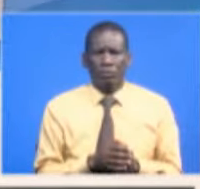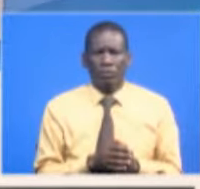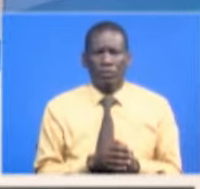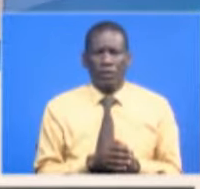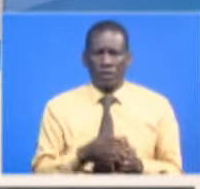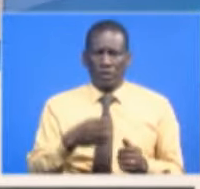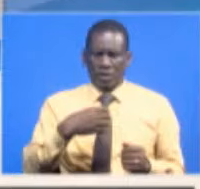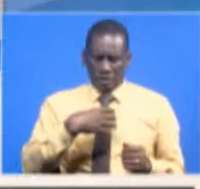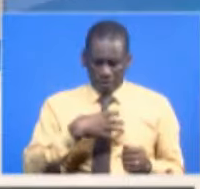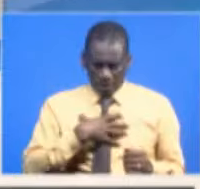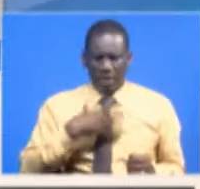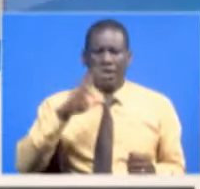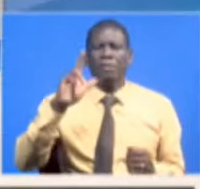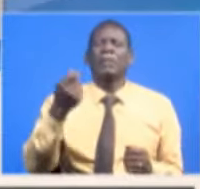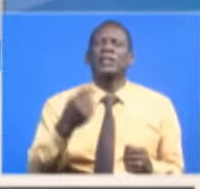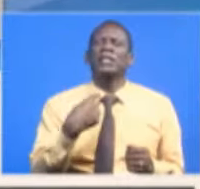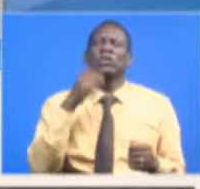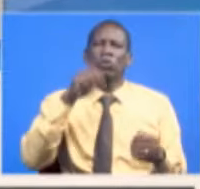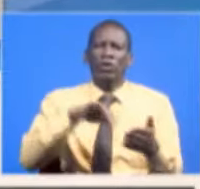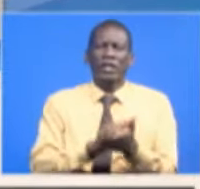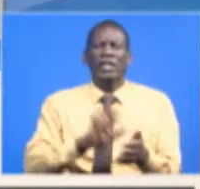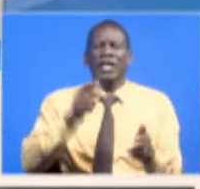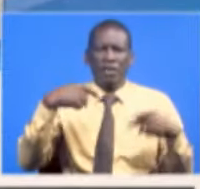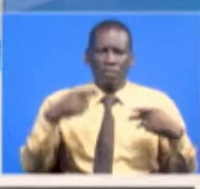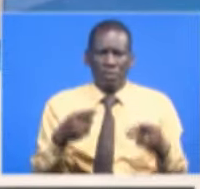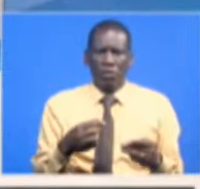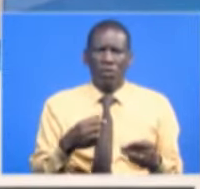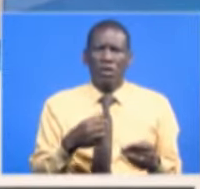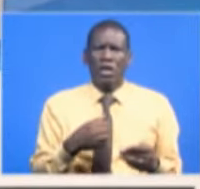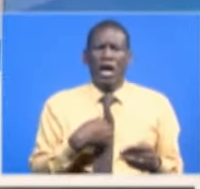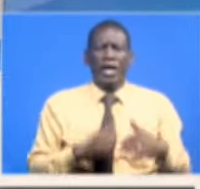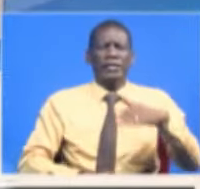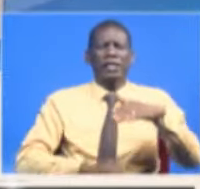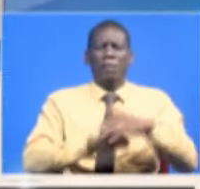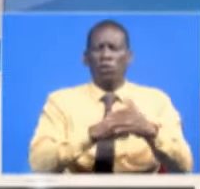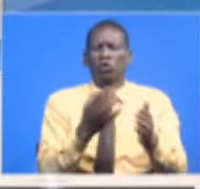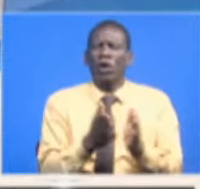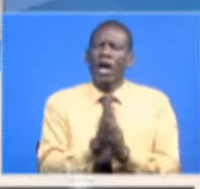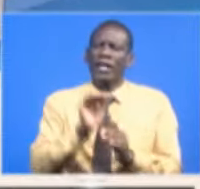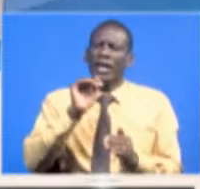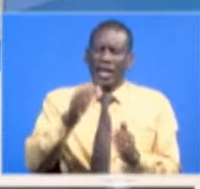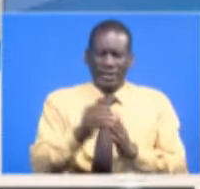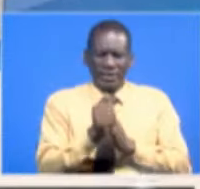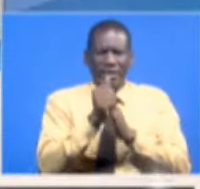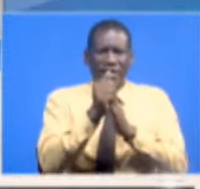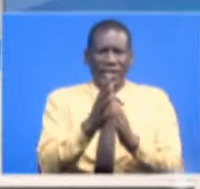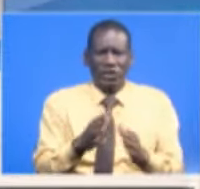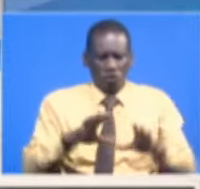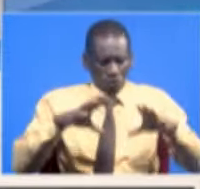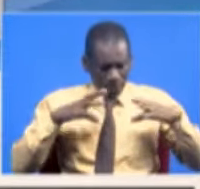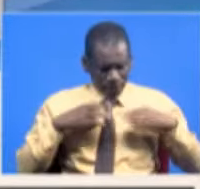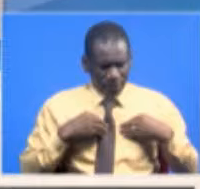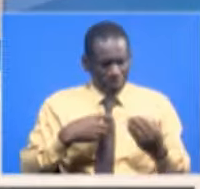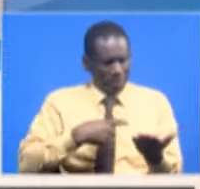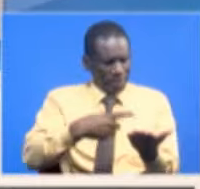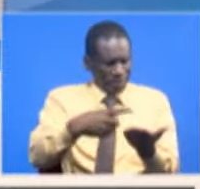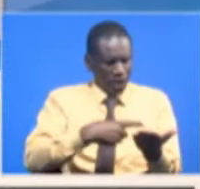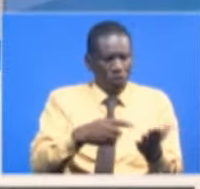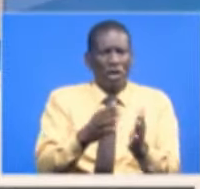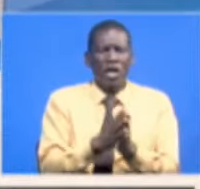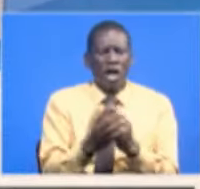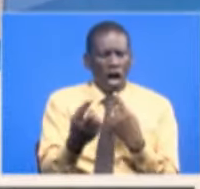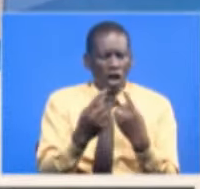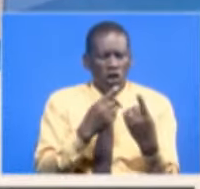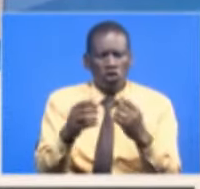The former president says, "Dear Kenyans, I stand with you and I ask our leadership to embrace dialogue and speak